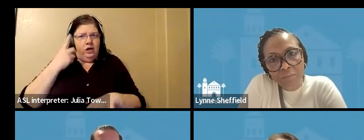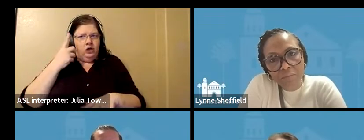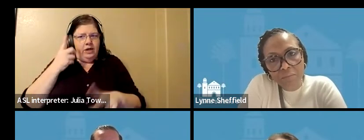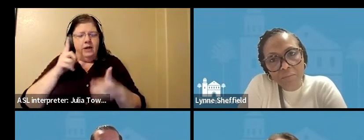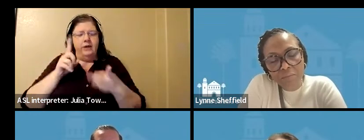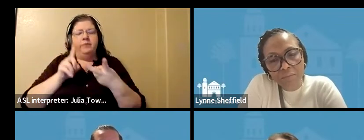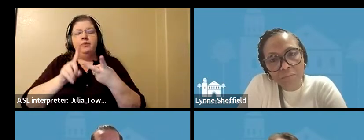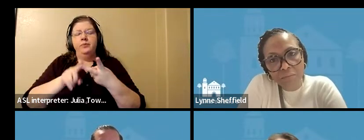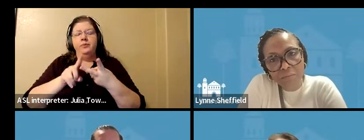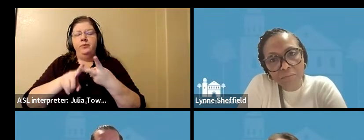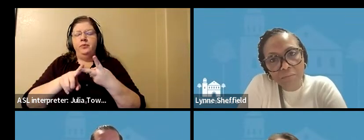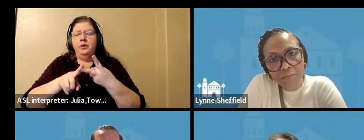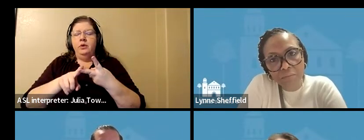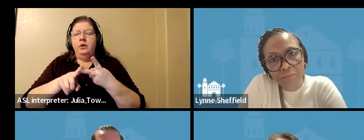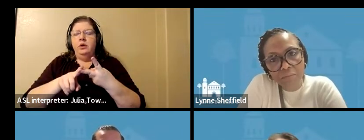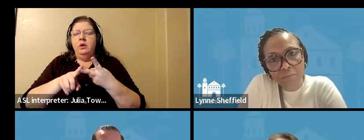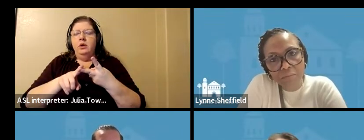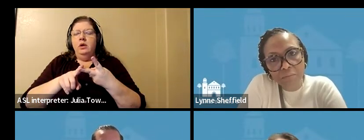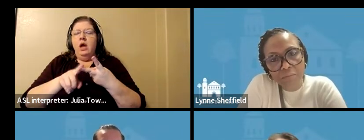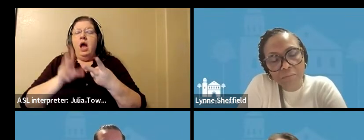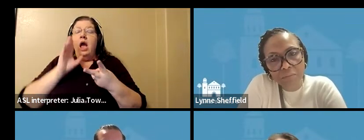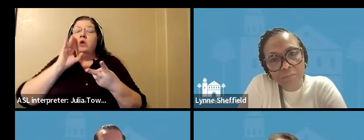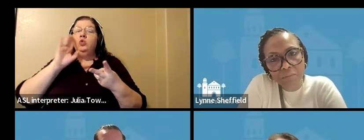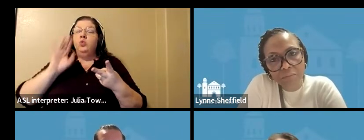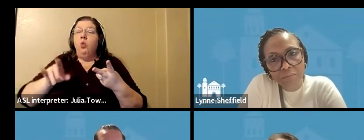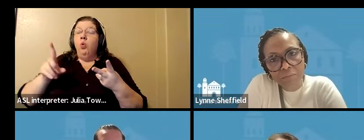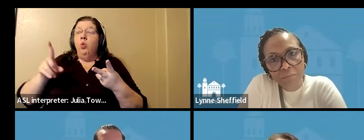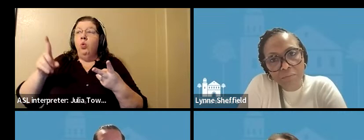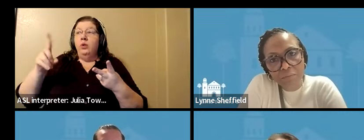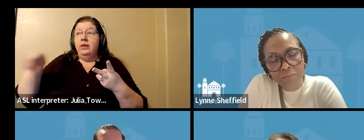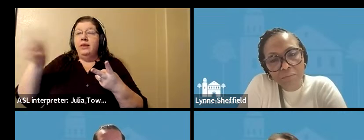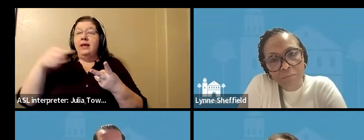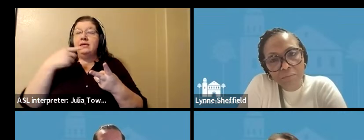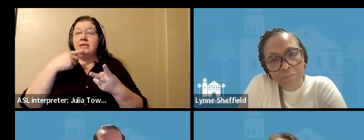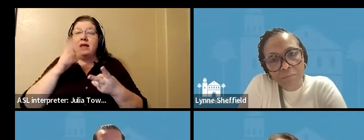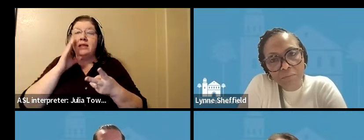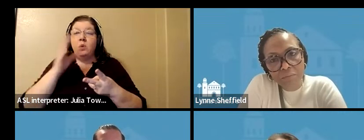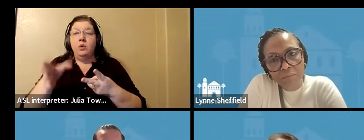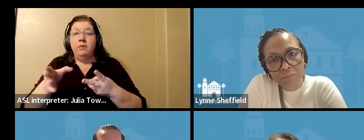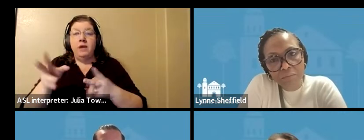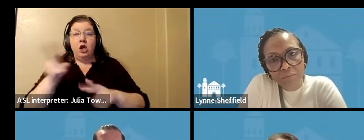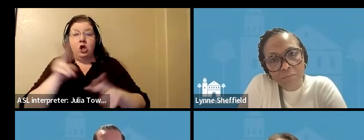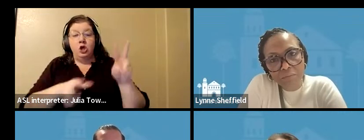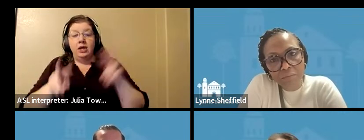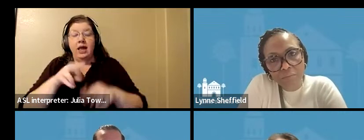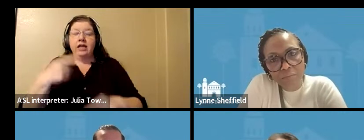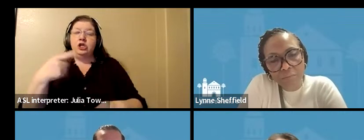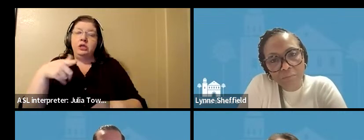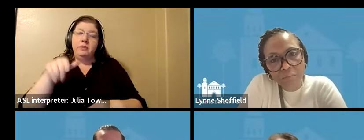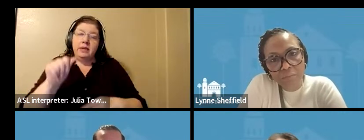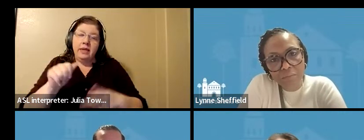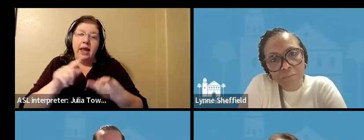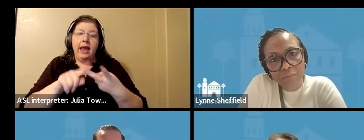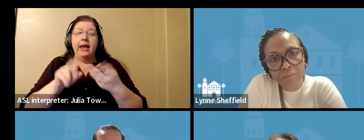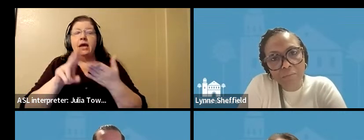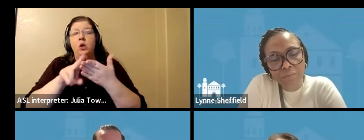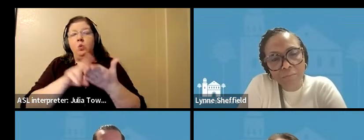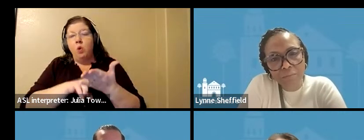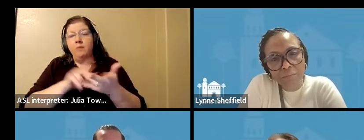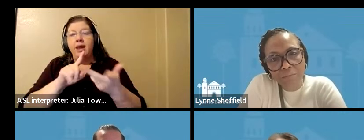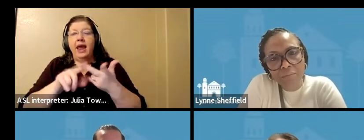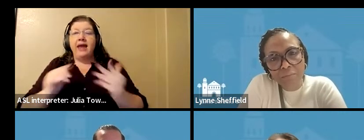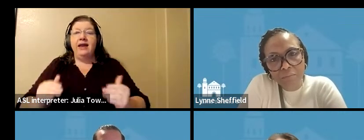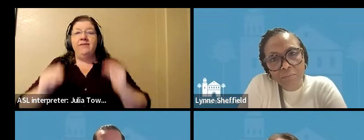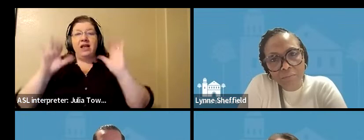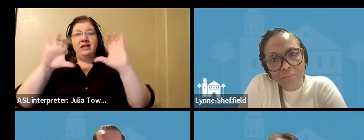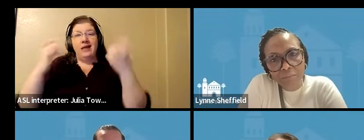secondly, I know that they said that they're going to be looking at things like GPA, enrollment in advanced classes, all of